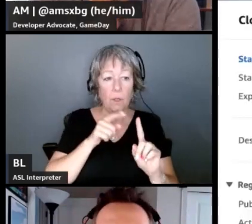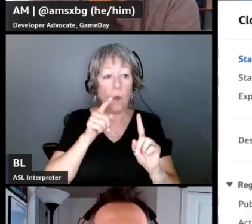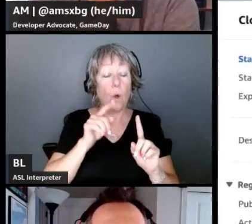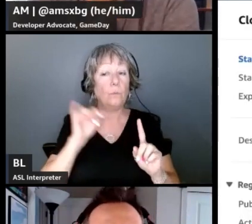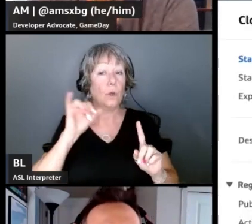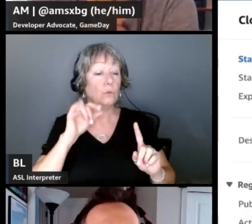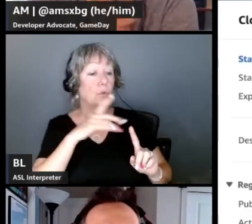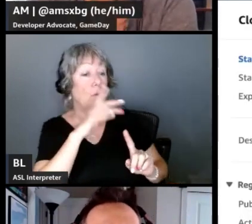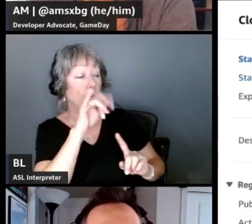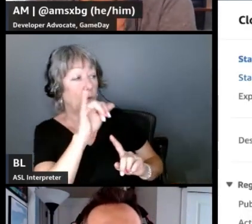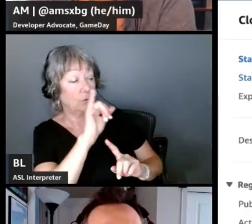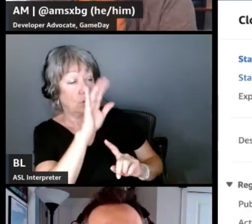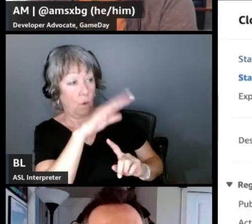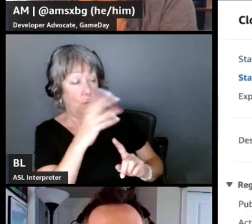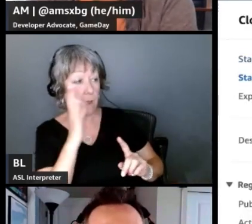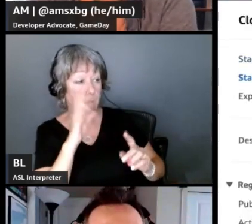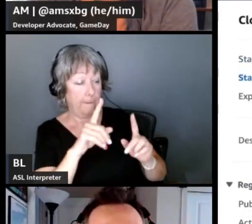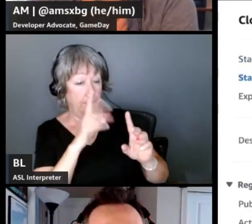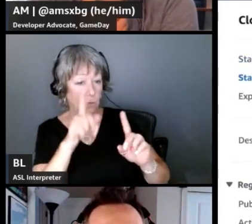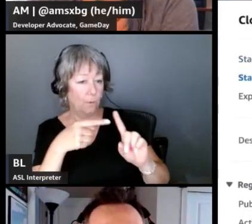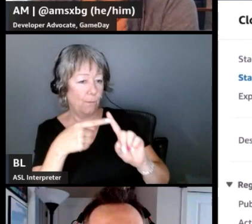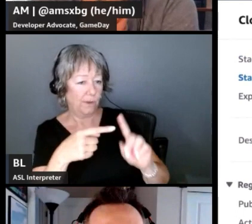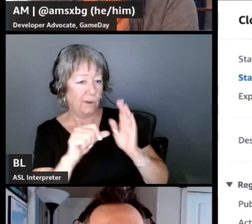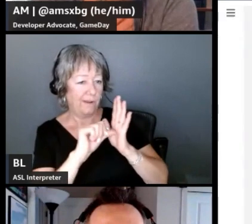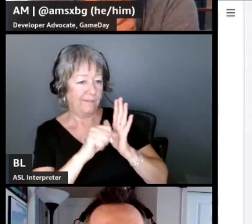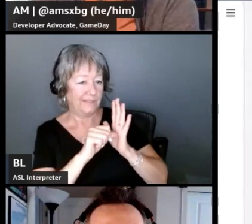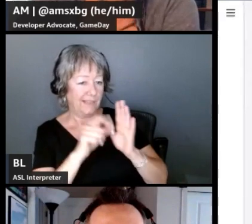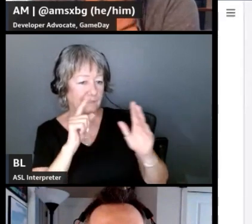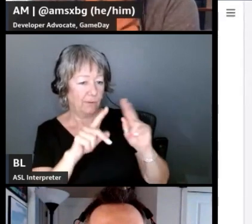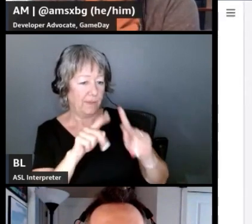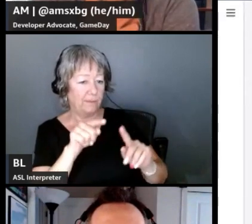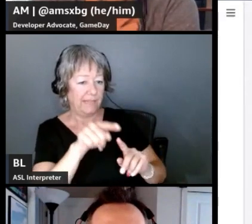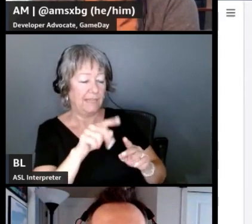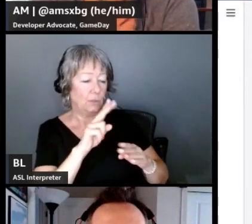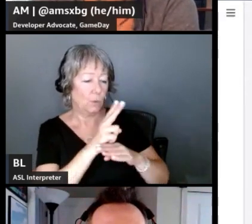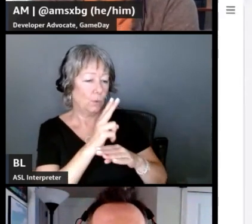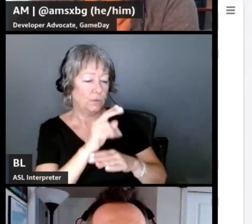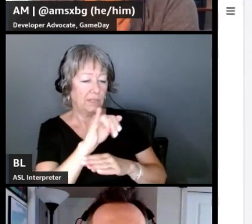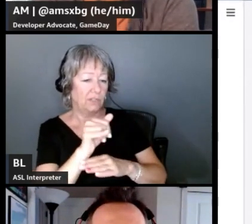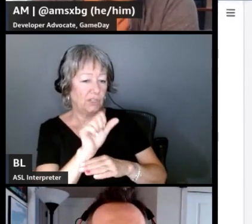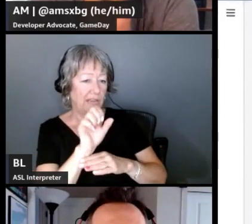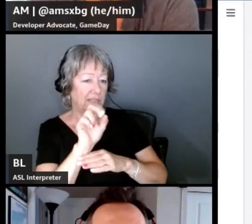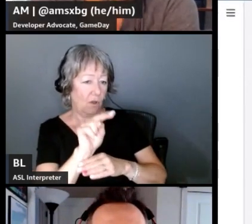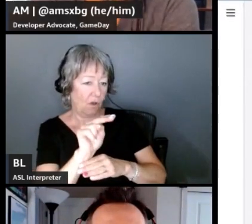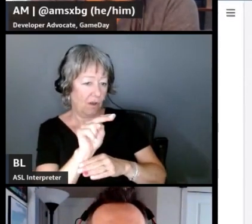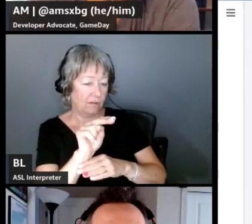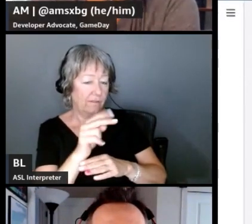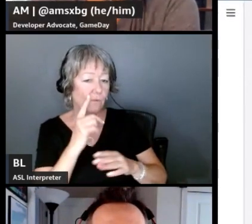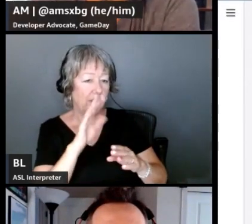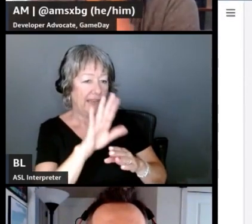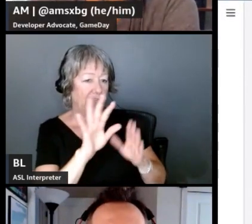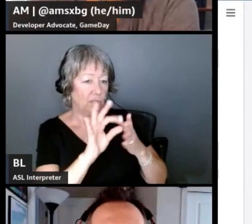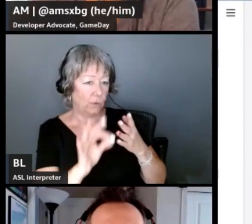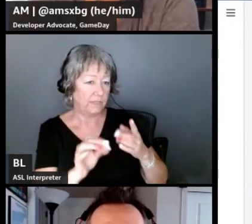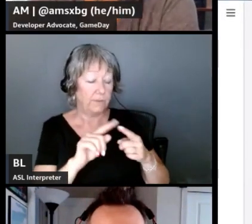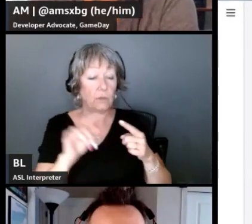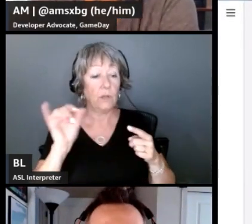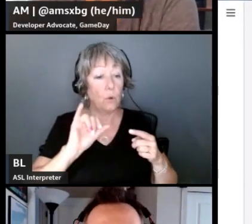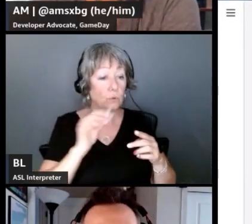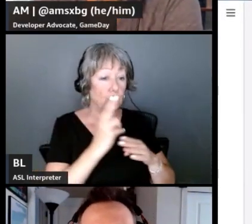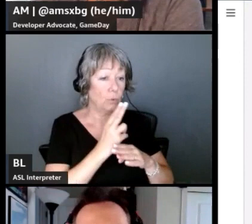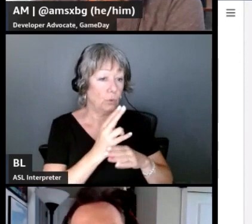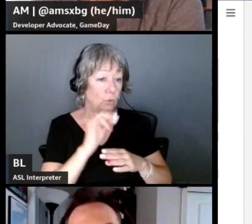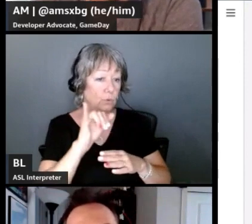people watching. Obviously, Perjat's using JSON as his choice. You can also use YAML to write